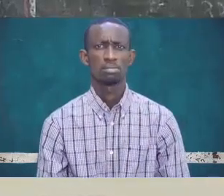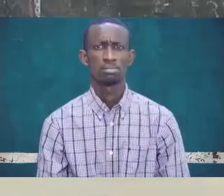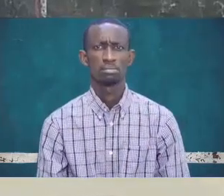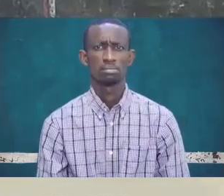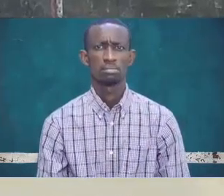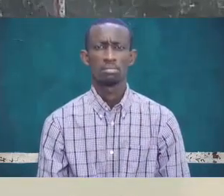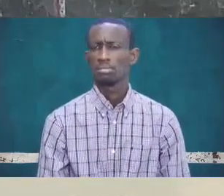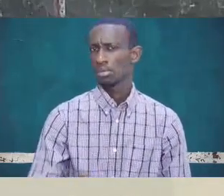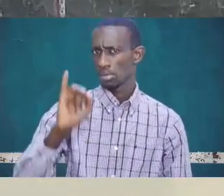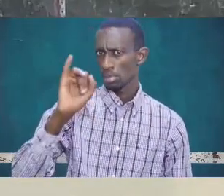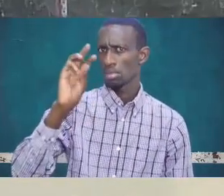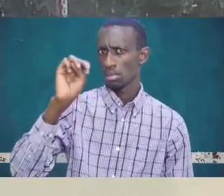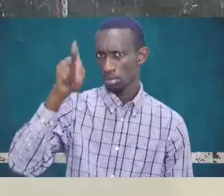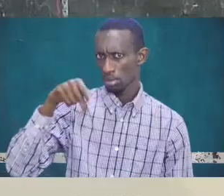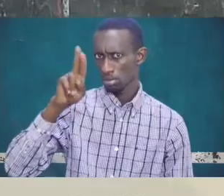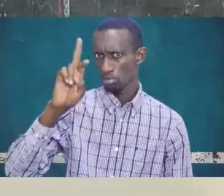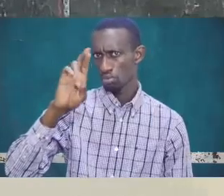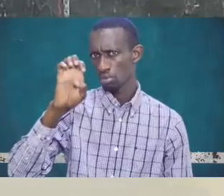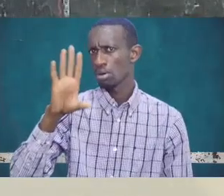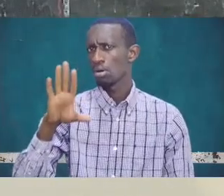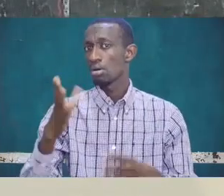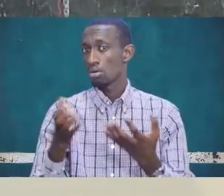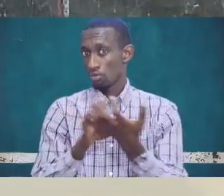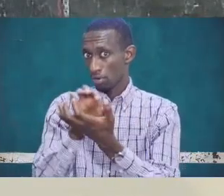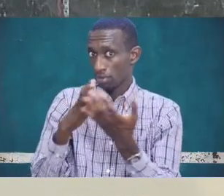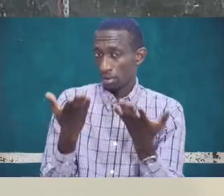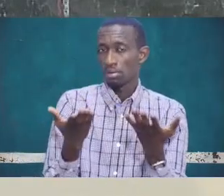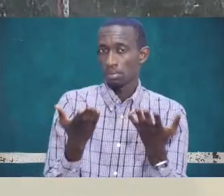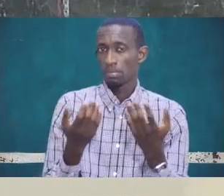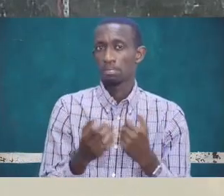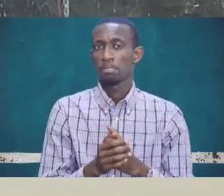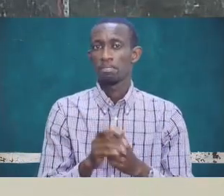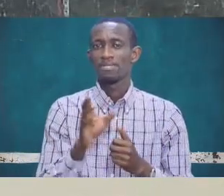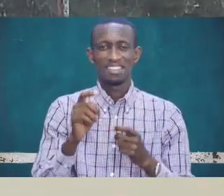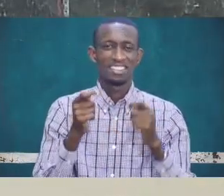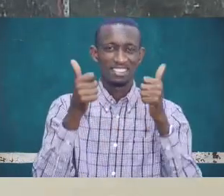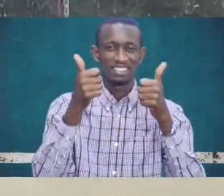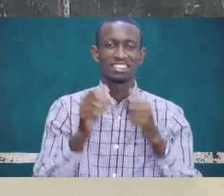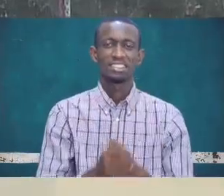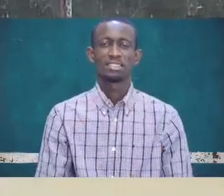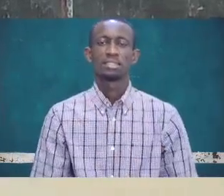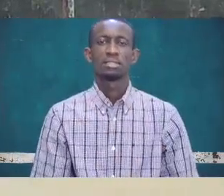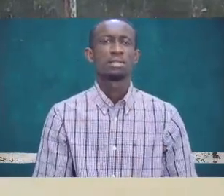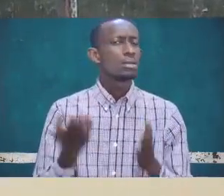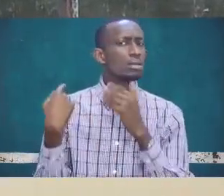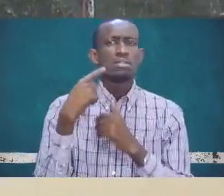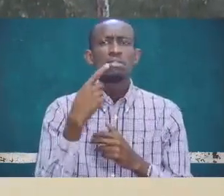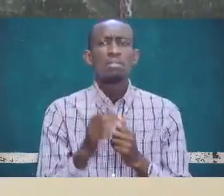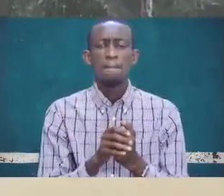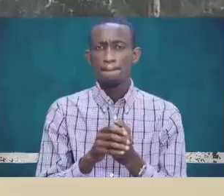on impure substances or mixtures? Very good. So we said these